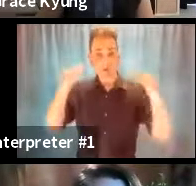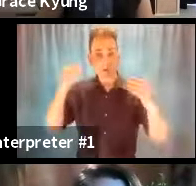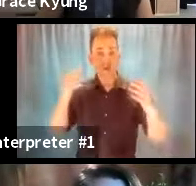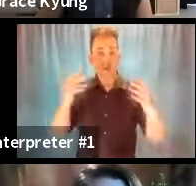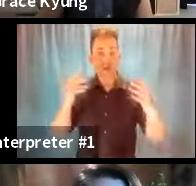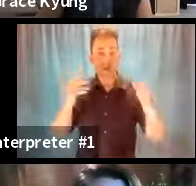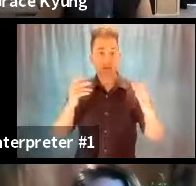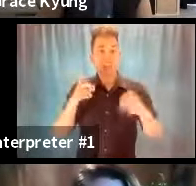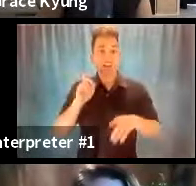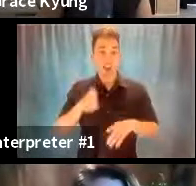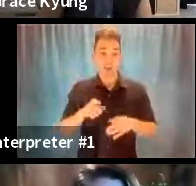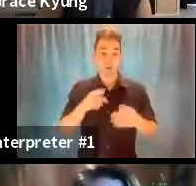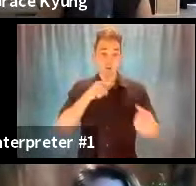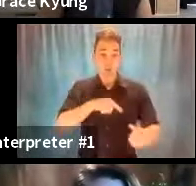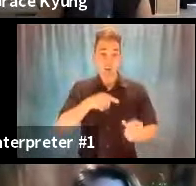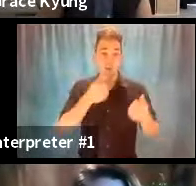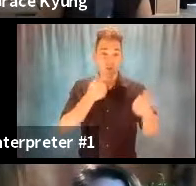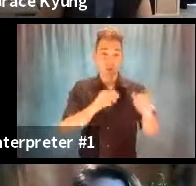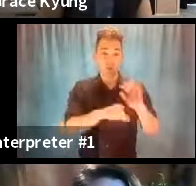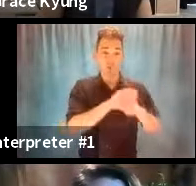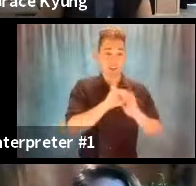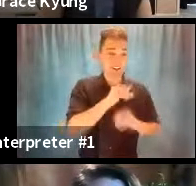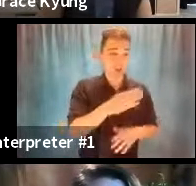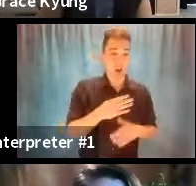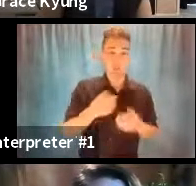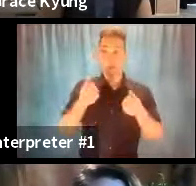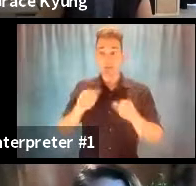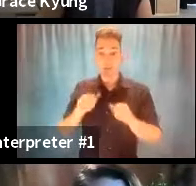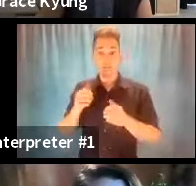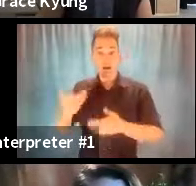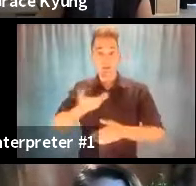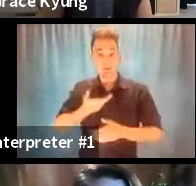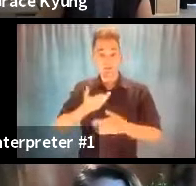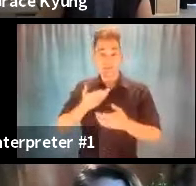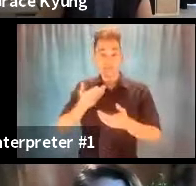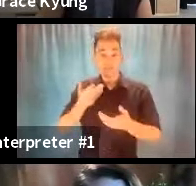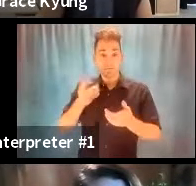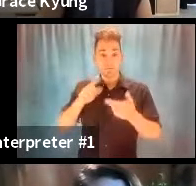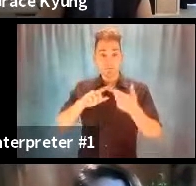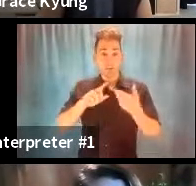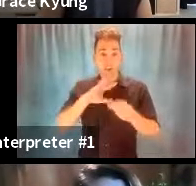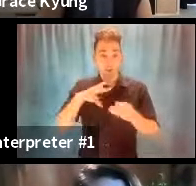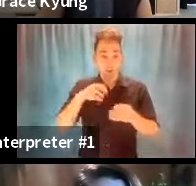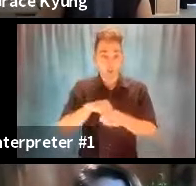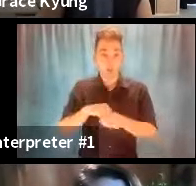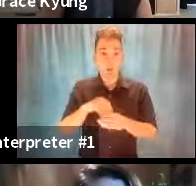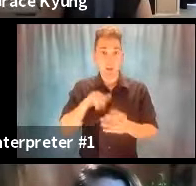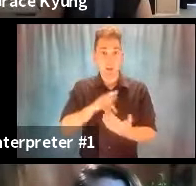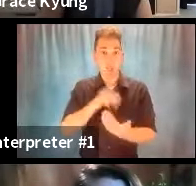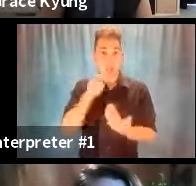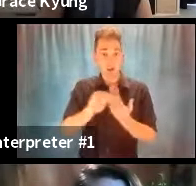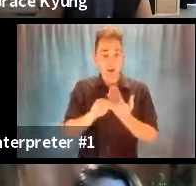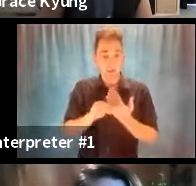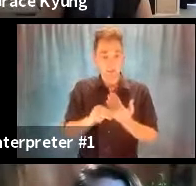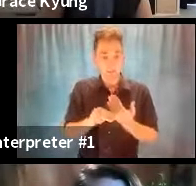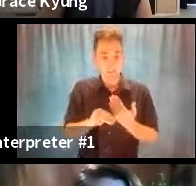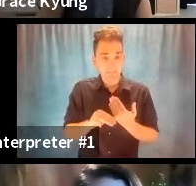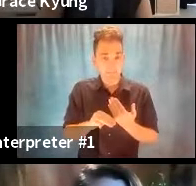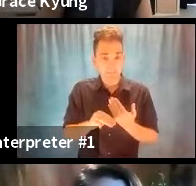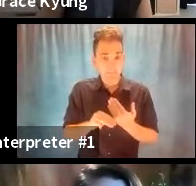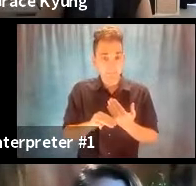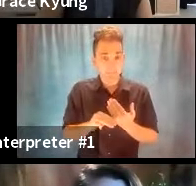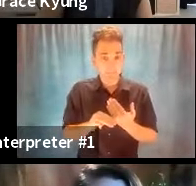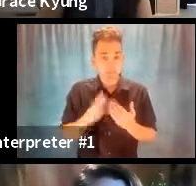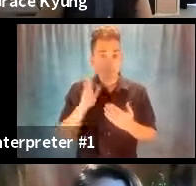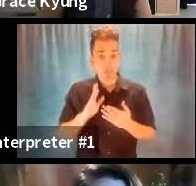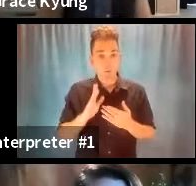from jobs and are struggling now to find employment, including city residents engaged in CSEP programs like the ones hosted by MERS